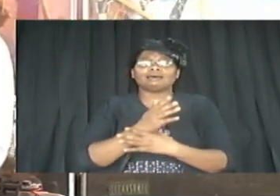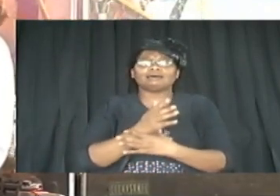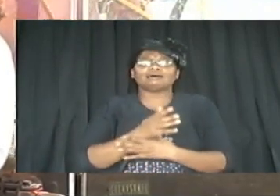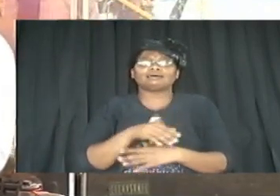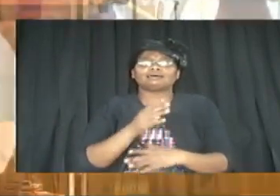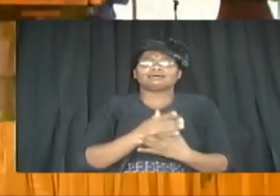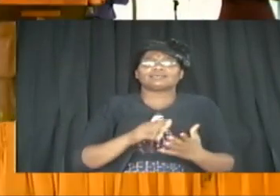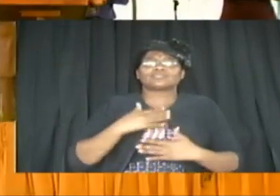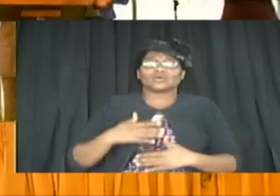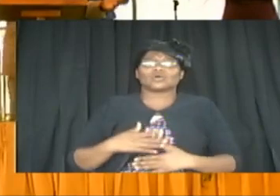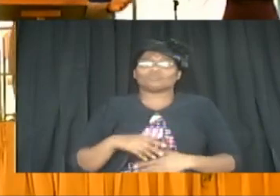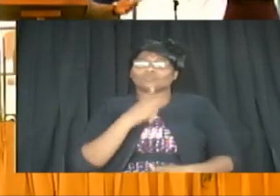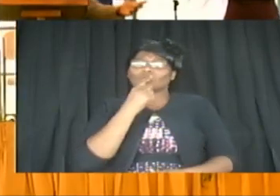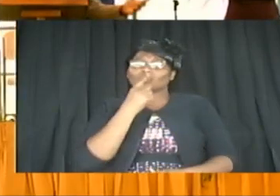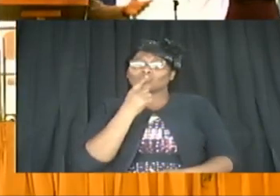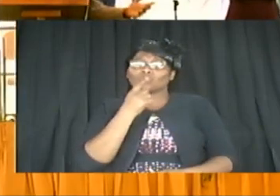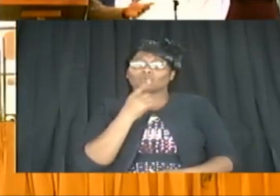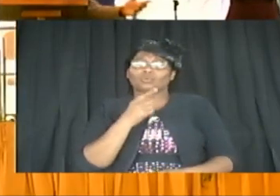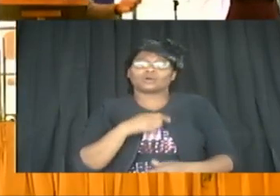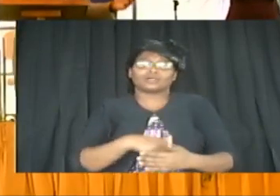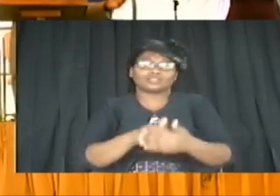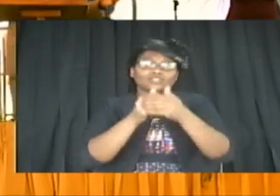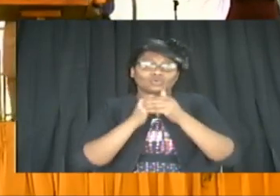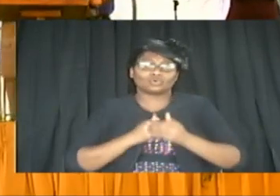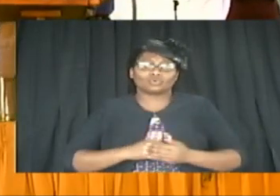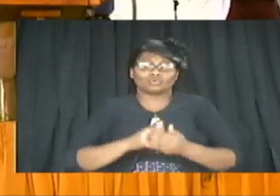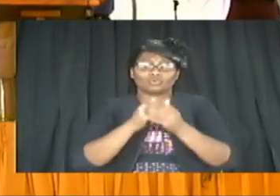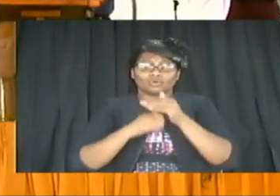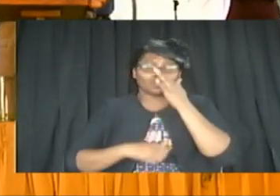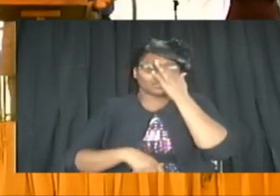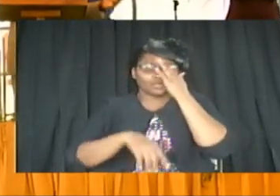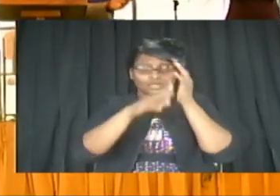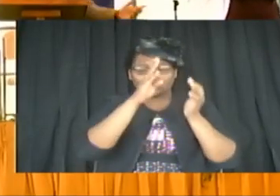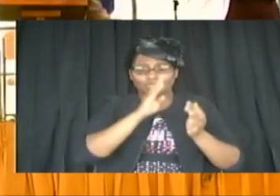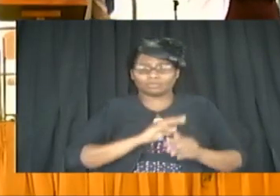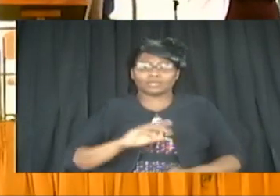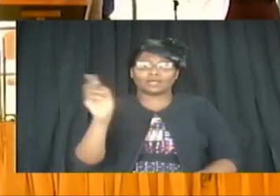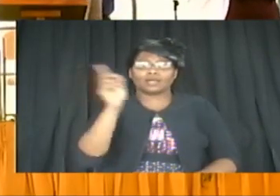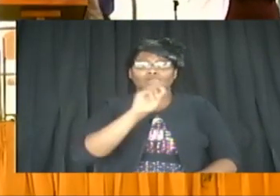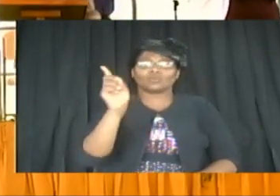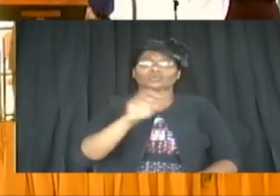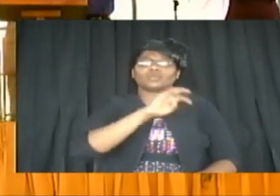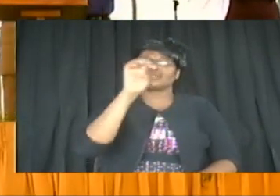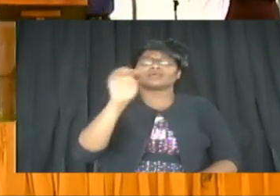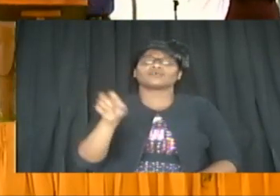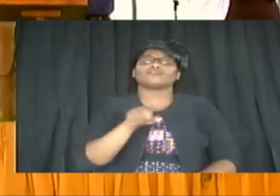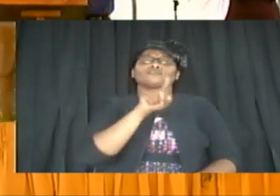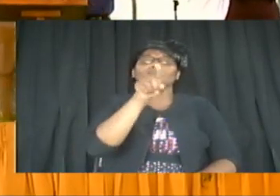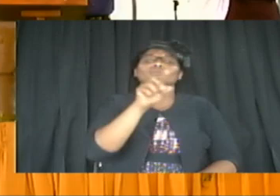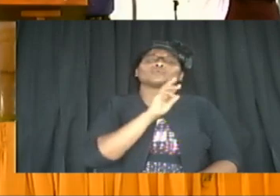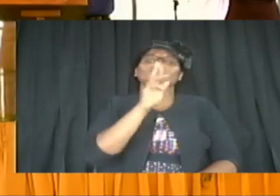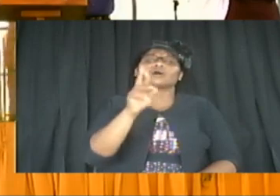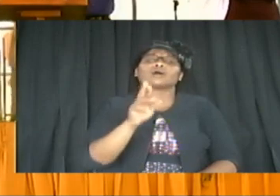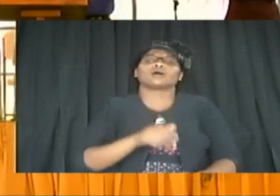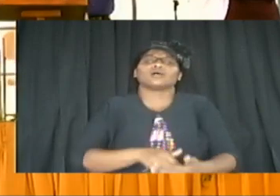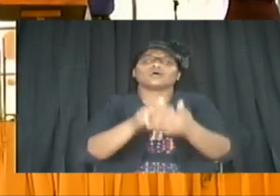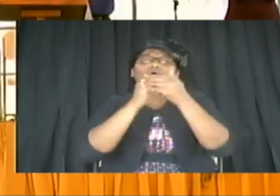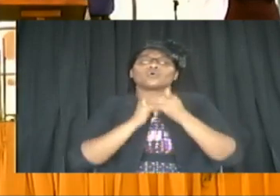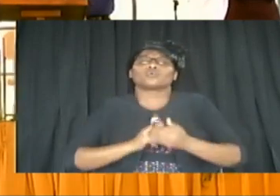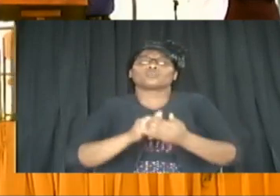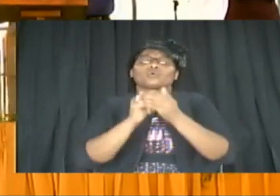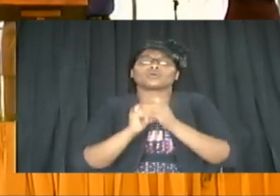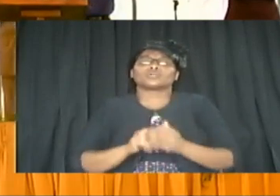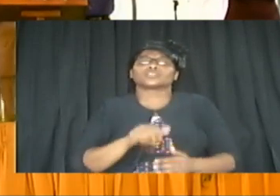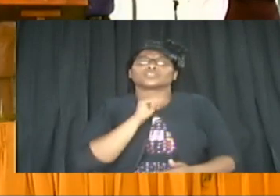Somebody know who wants to just begin to worship. Just close your eyes and begin to worship wherever you are. Can I tell you that worship is not a physical or